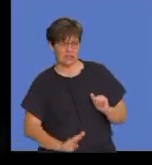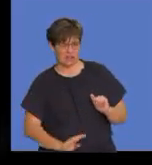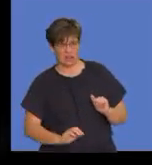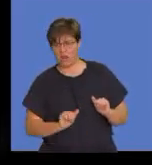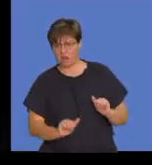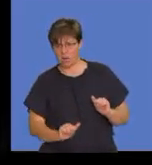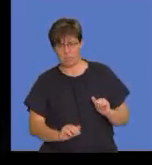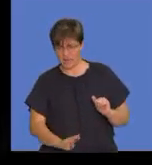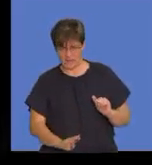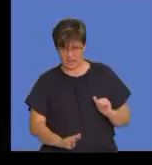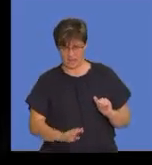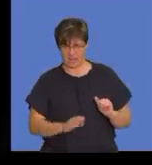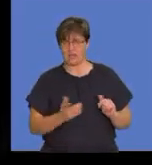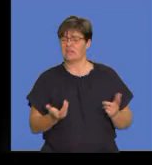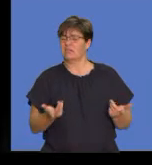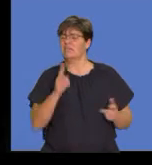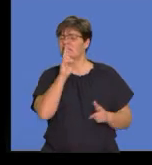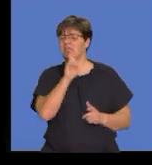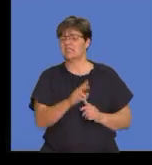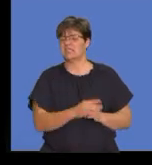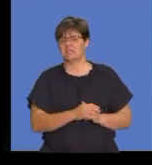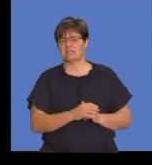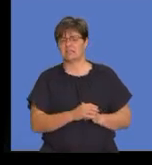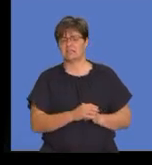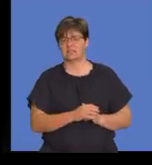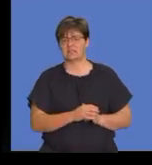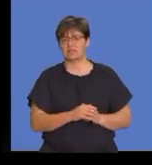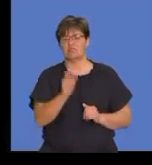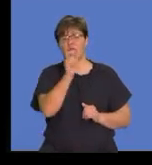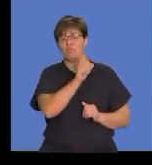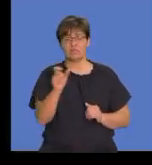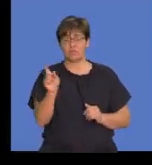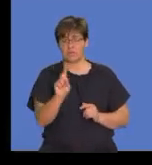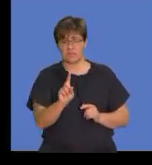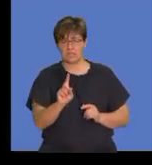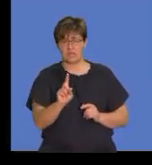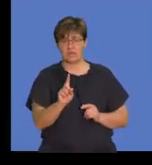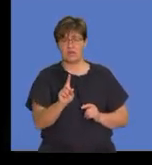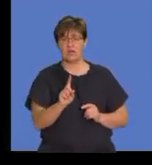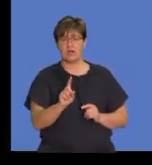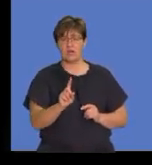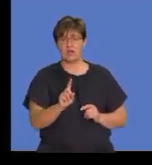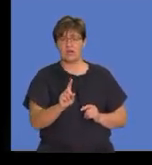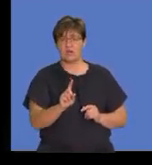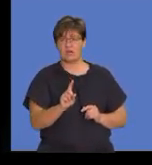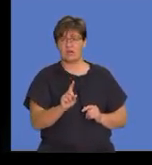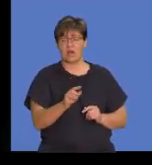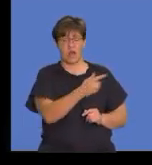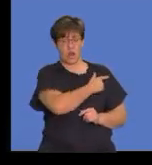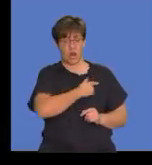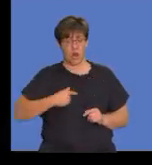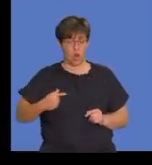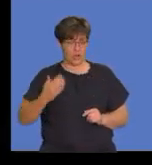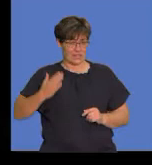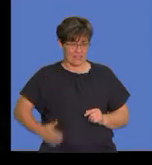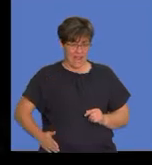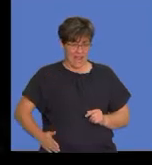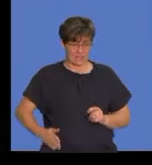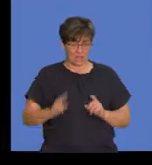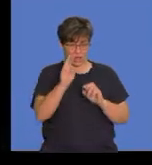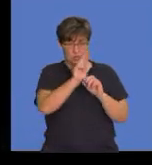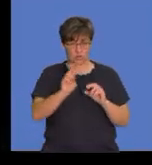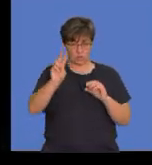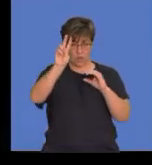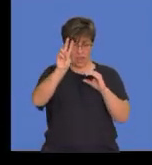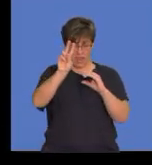the theorem of Pythagoras here, if I maybe say it in words, it will be the square of the longest side